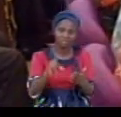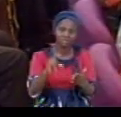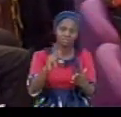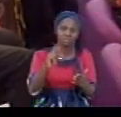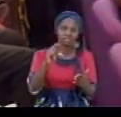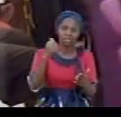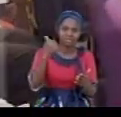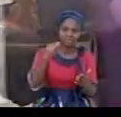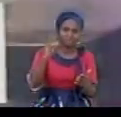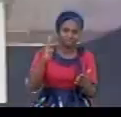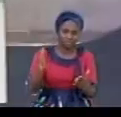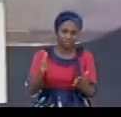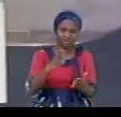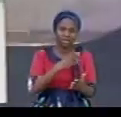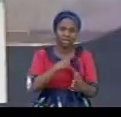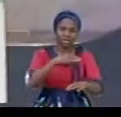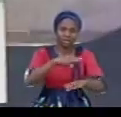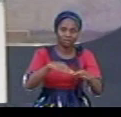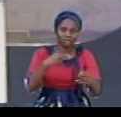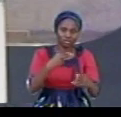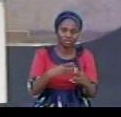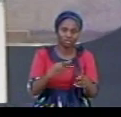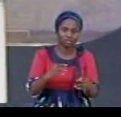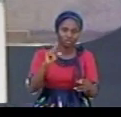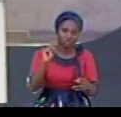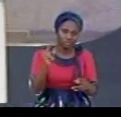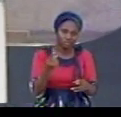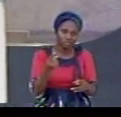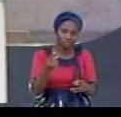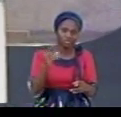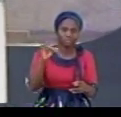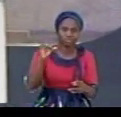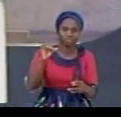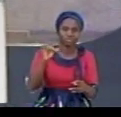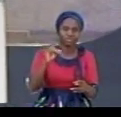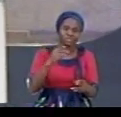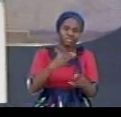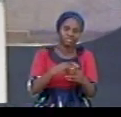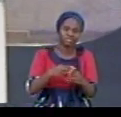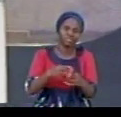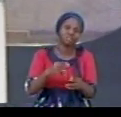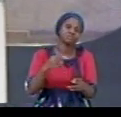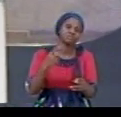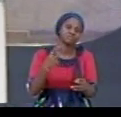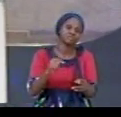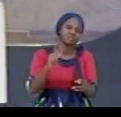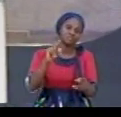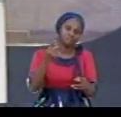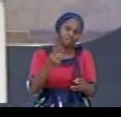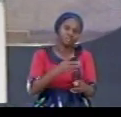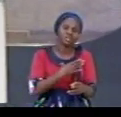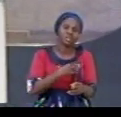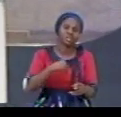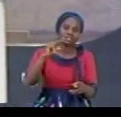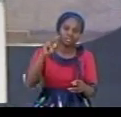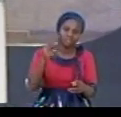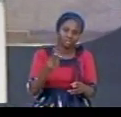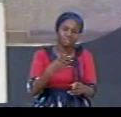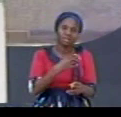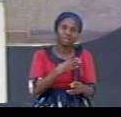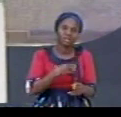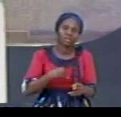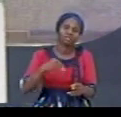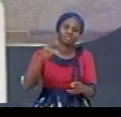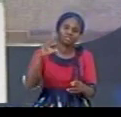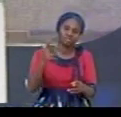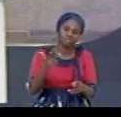of the first Jemima, and the name of the second Keziah, and the name of the